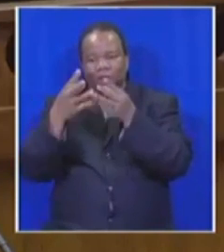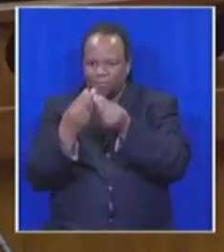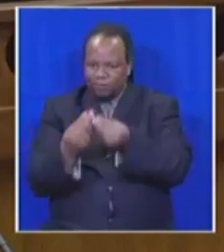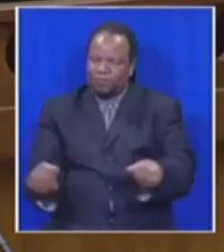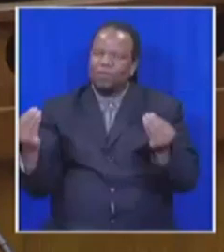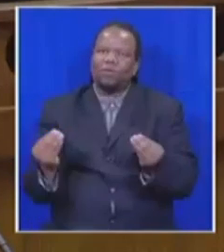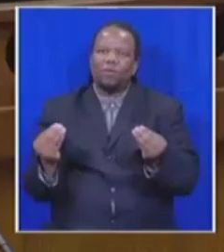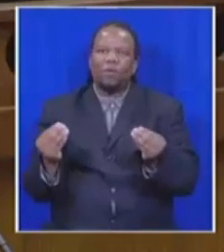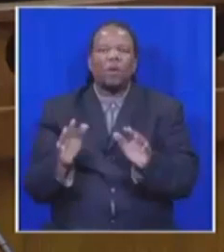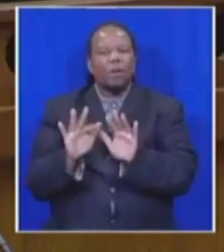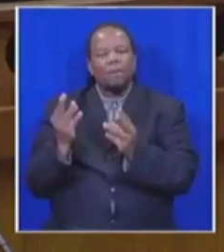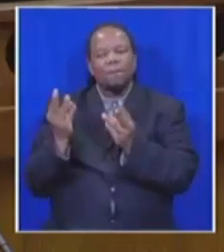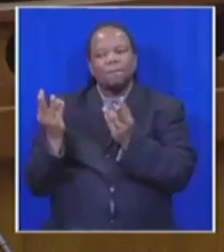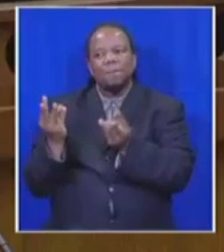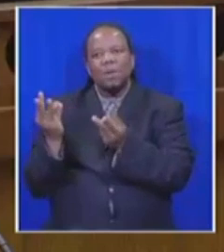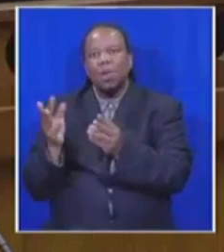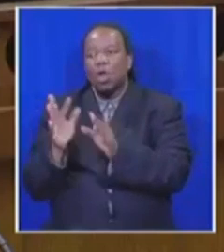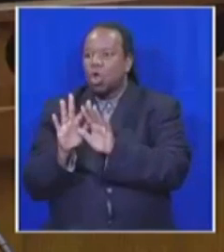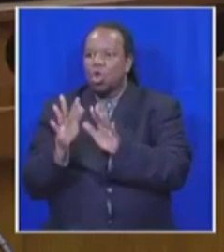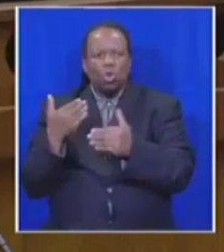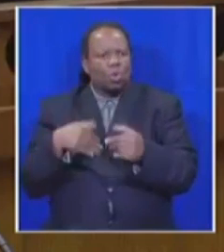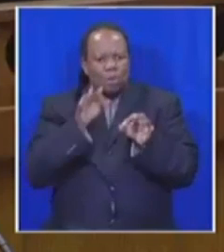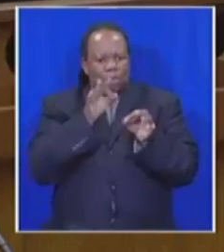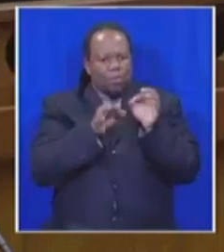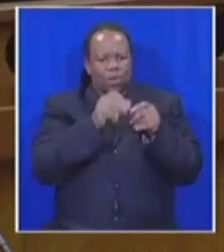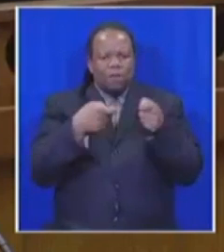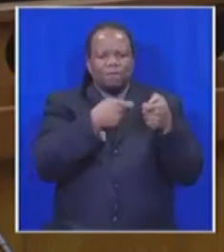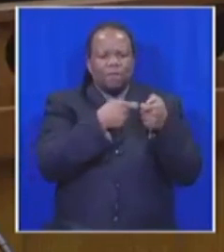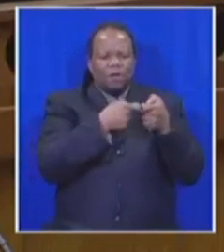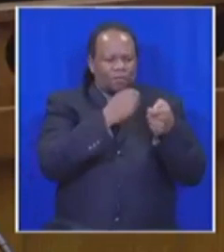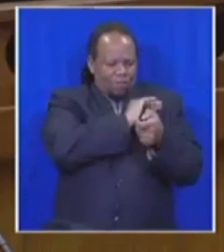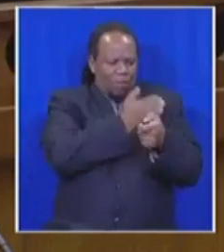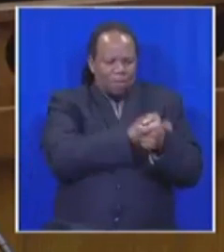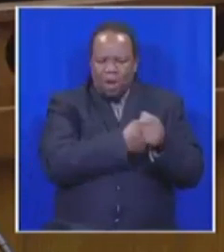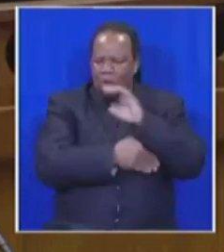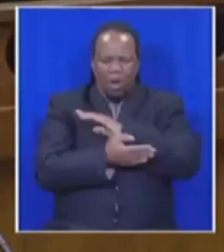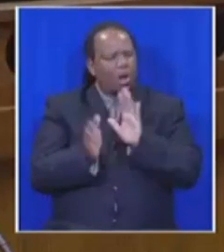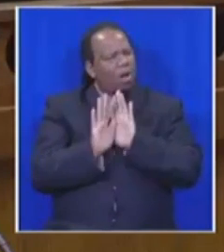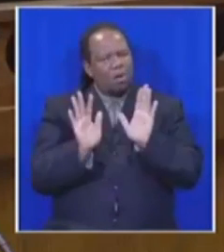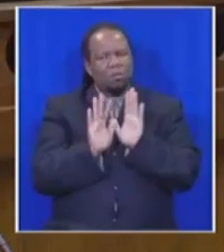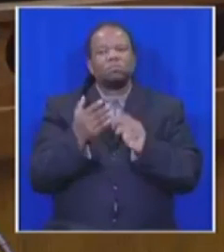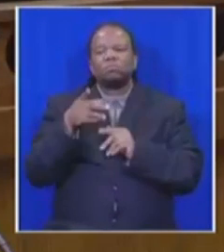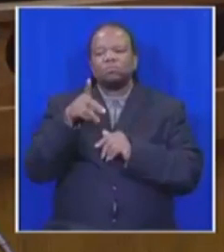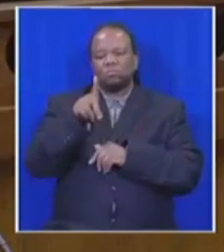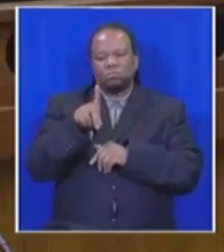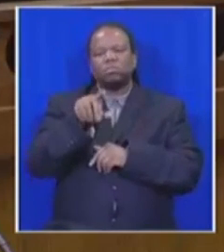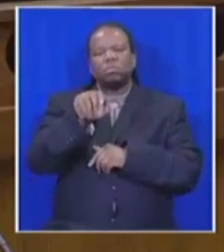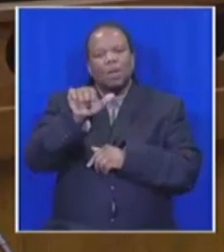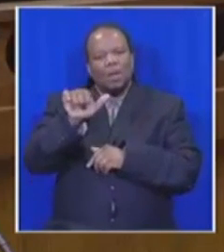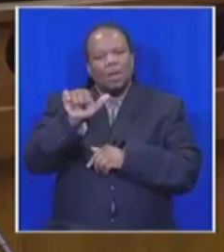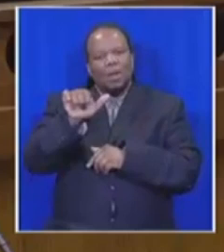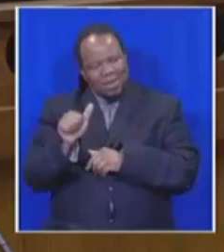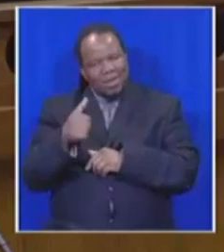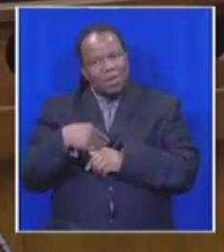never compete for power for its own sake. The DA will always remember that power is a means to an end,